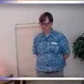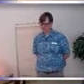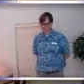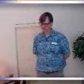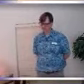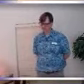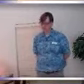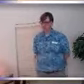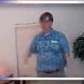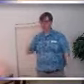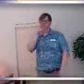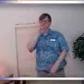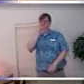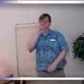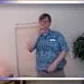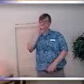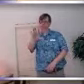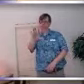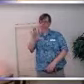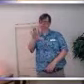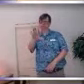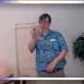As I breathe in that knowing,